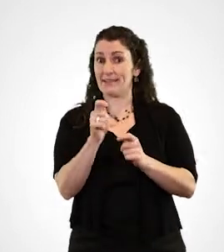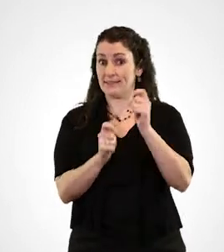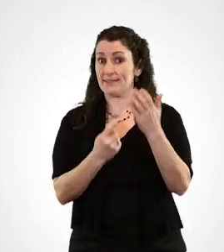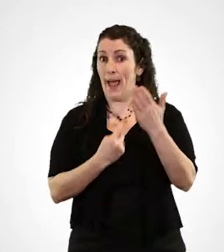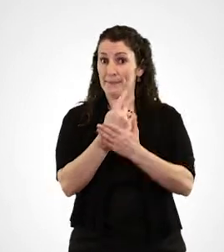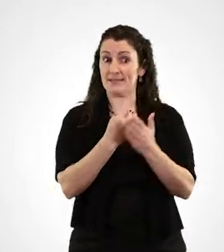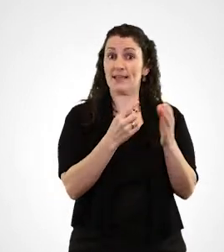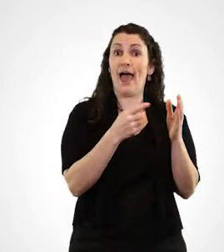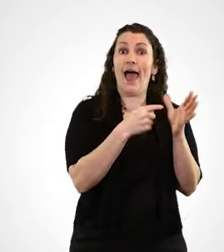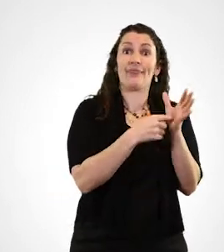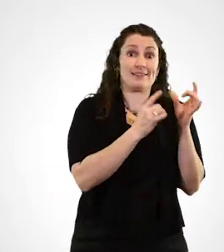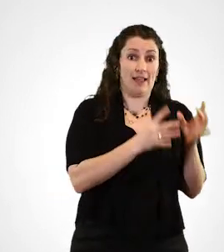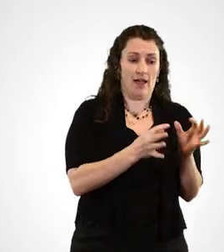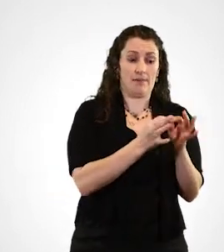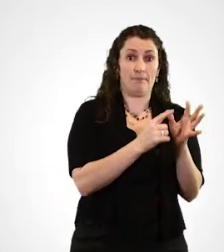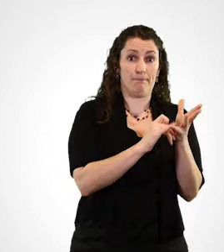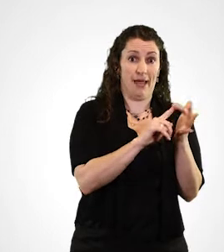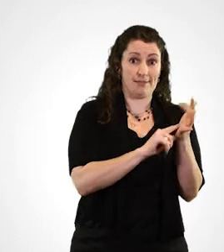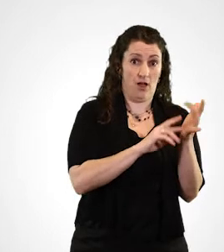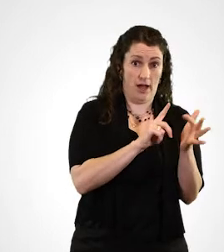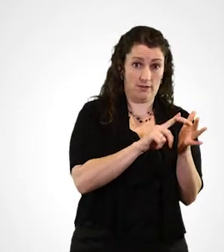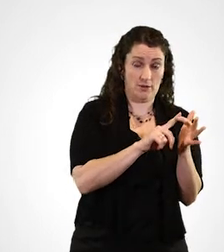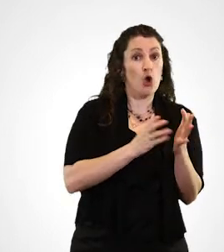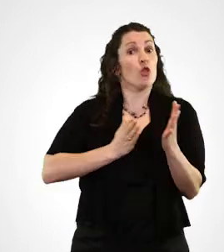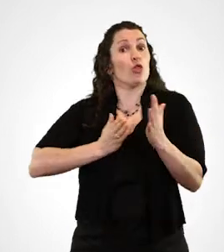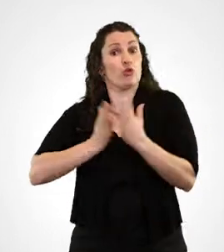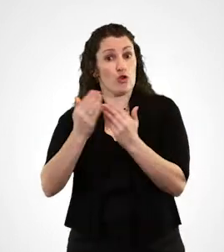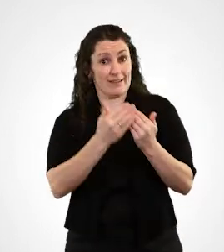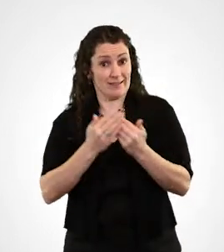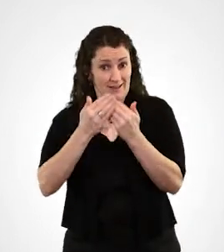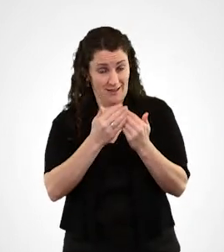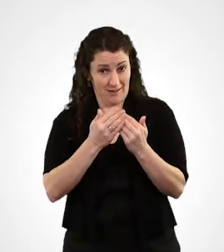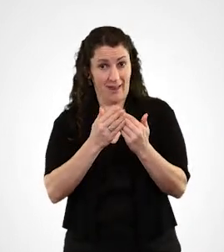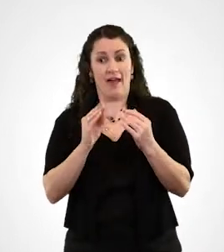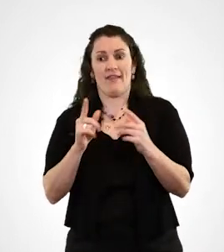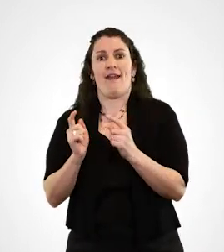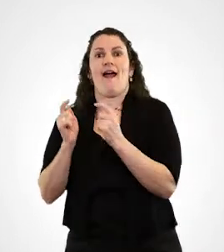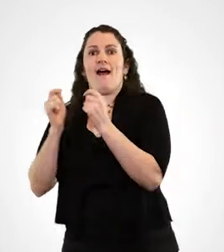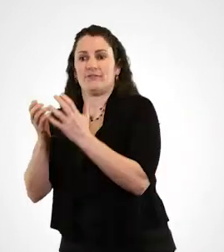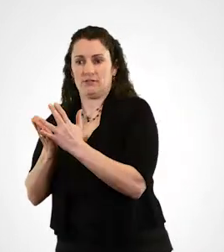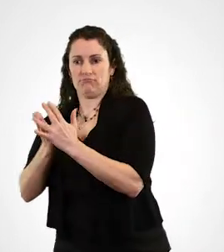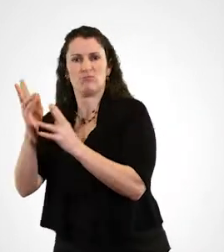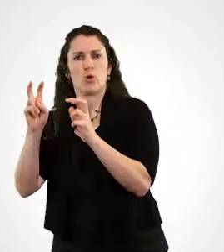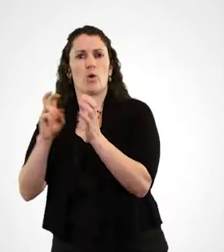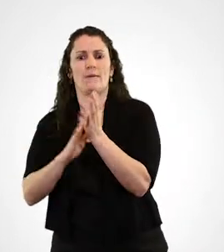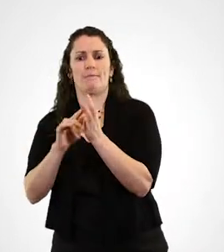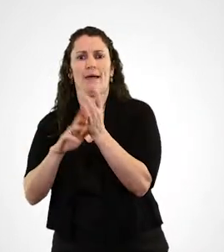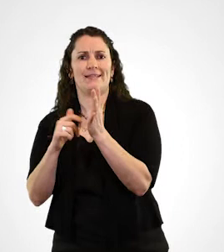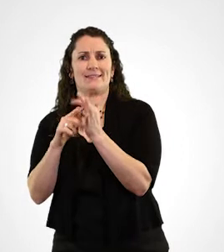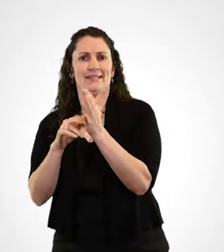both baseline and during the intervention, and then during a follow-up to see if children retain